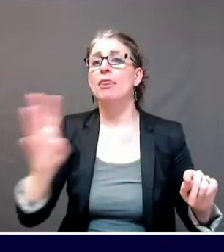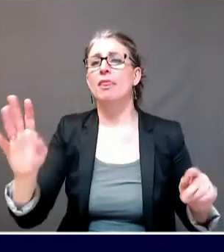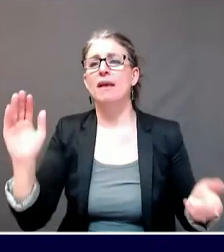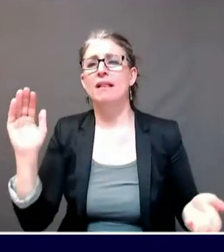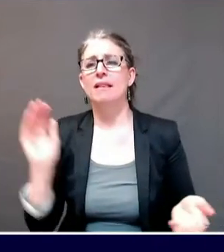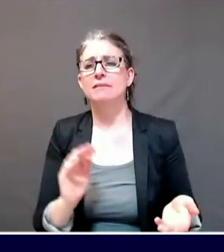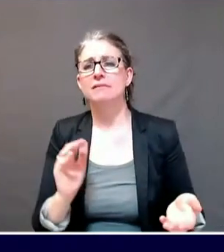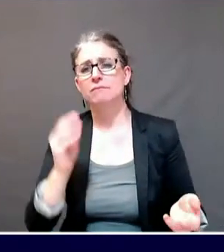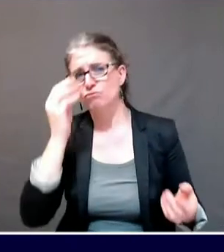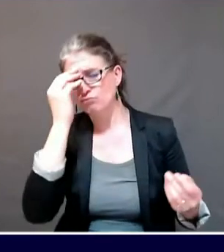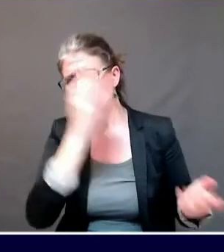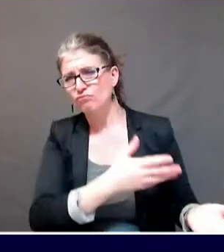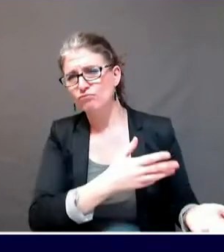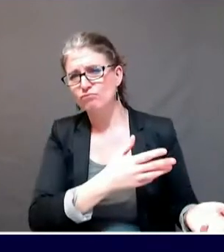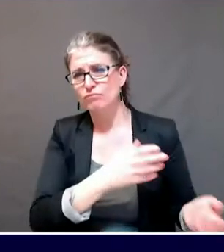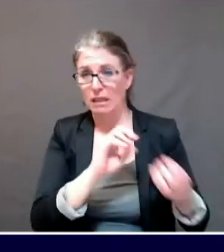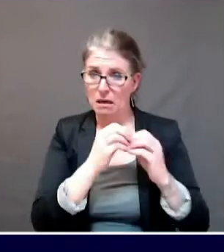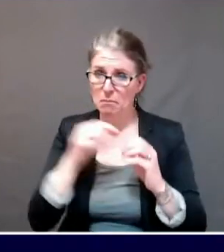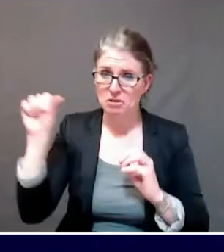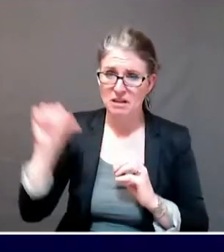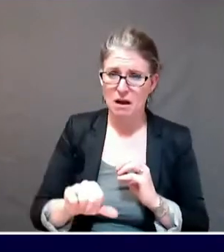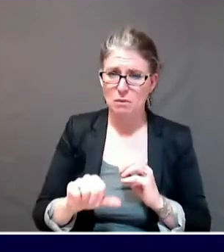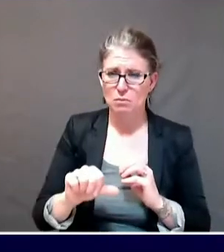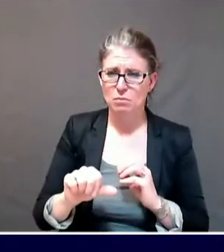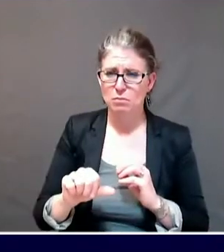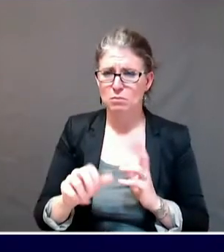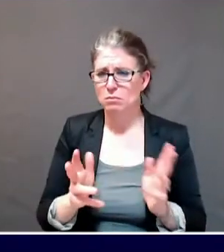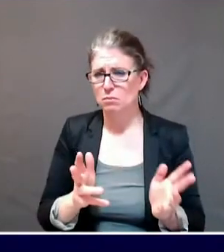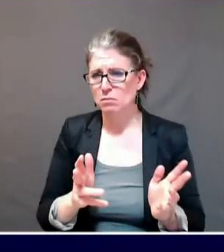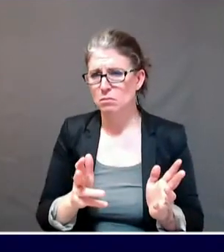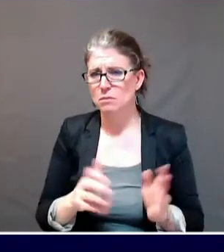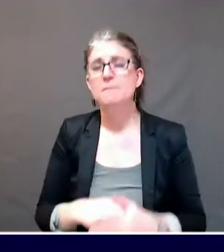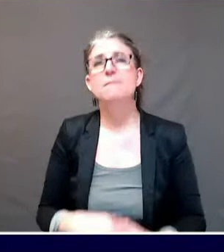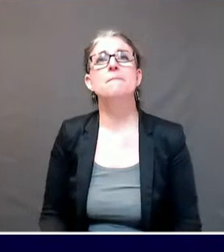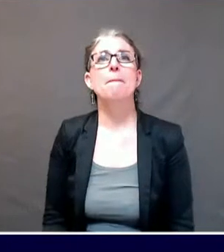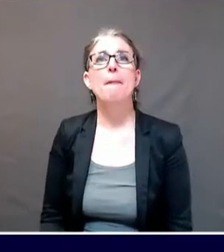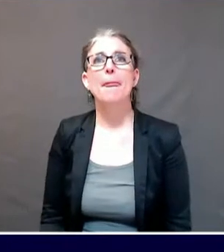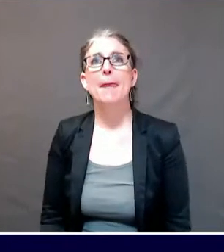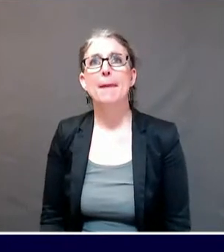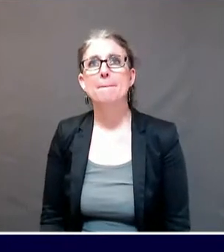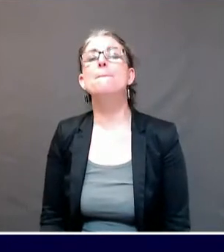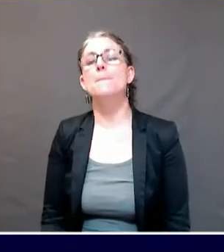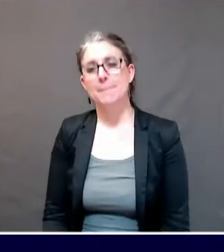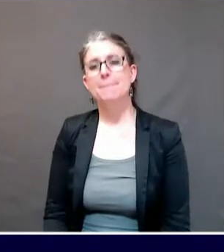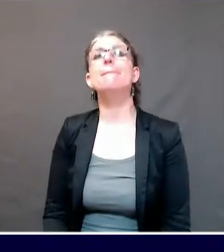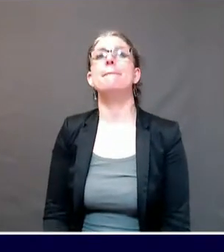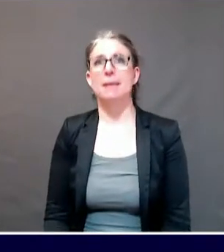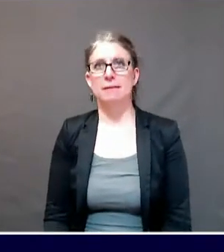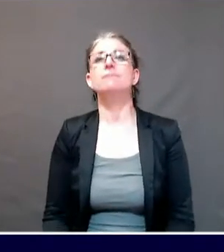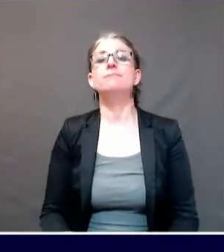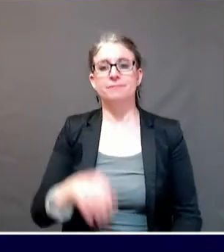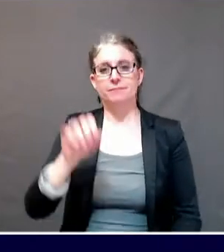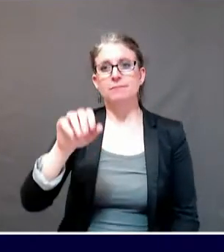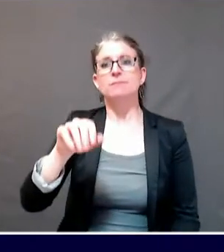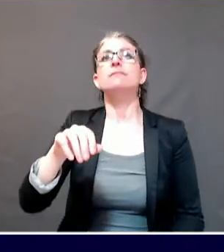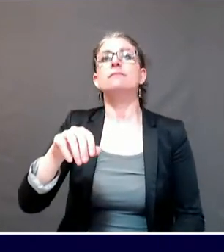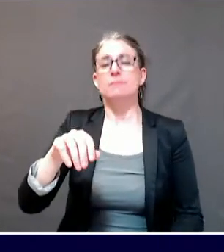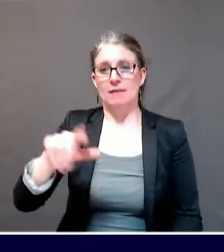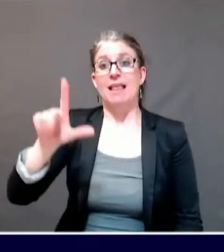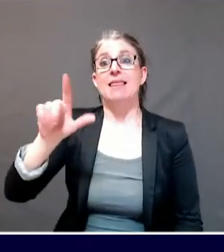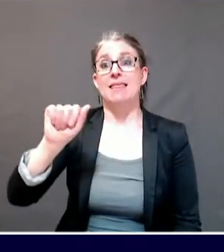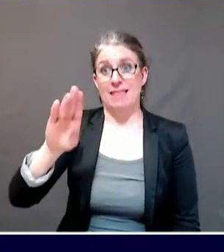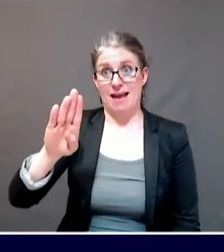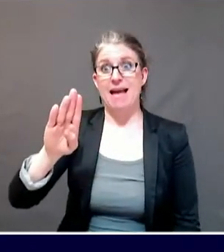Joe, the answer there is that there are still some lab reports that we are working our way through from the holidays and